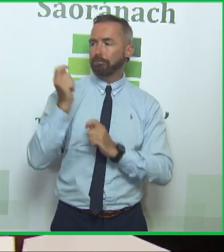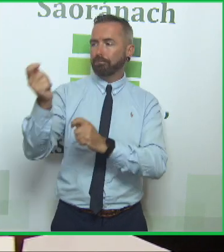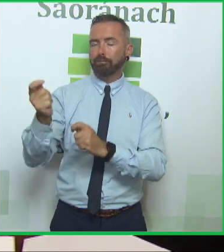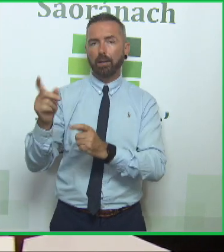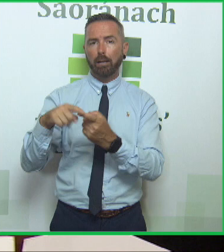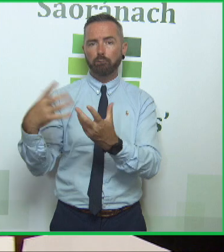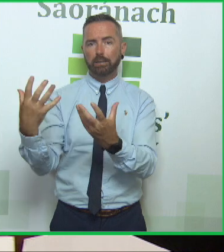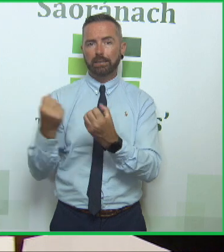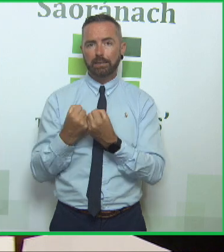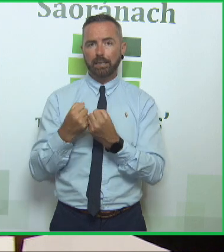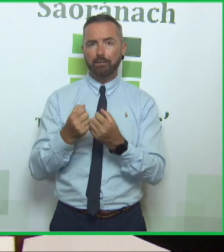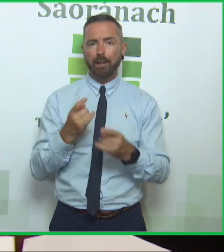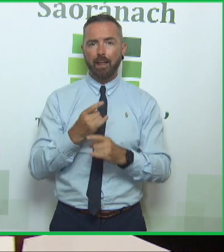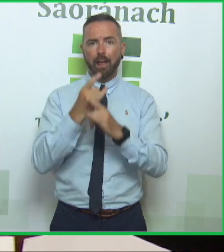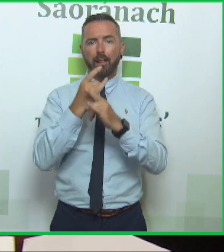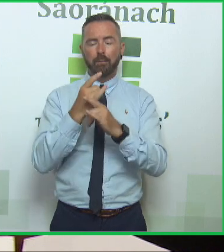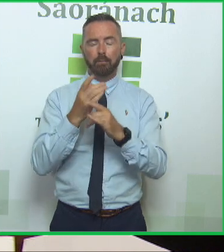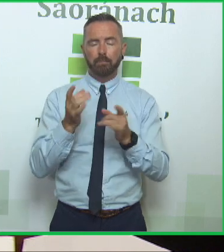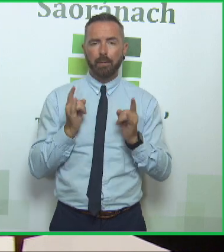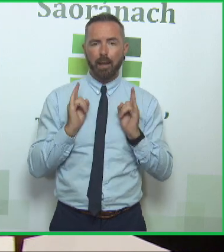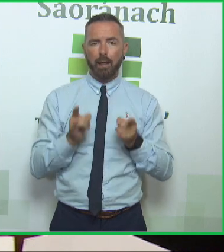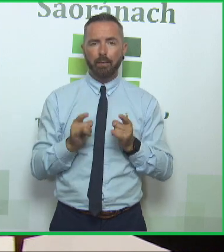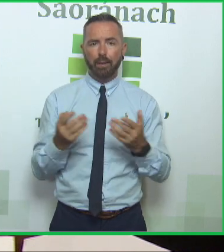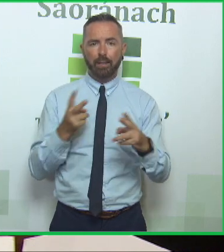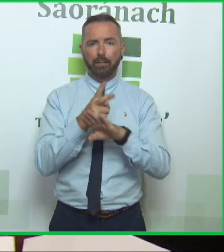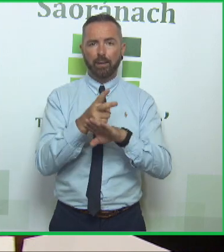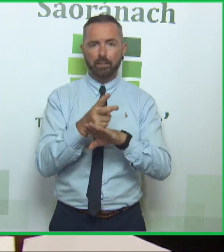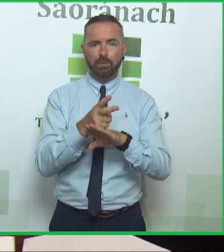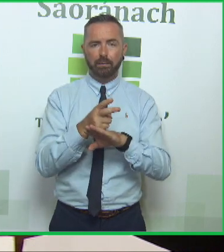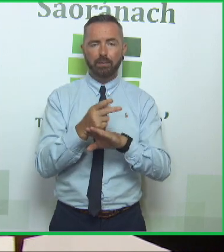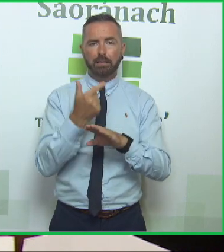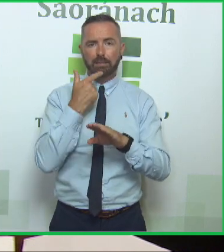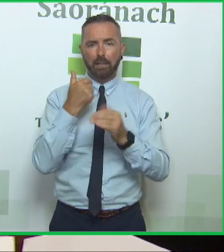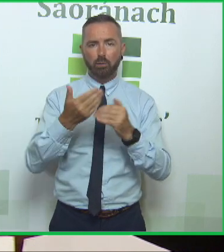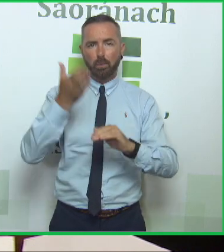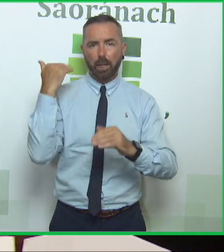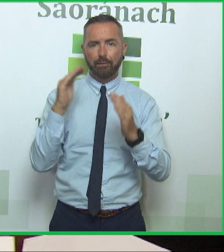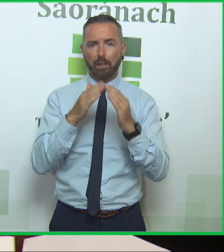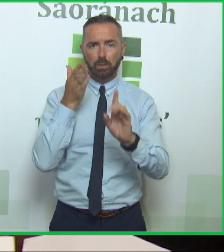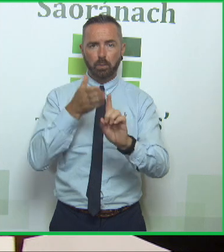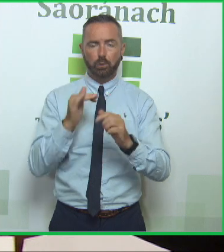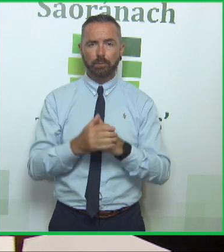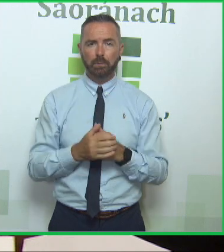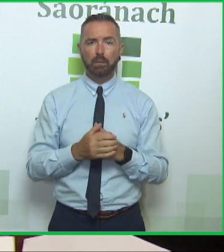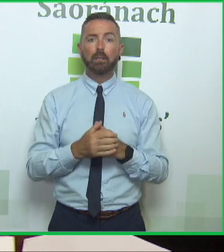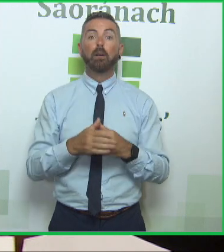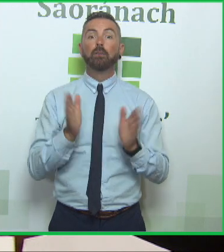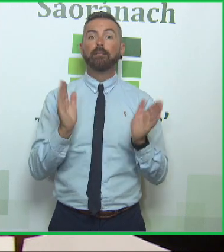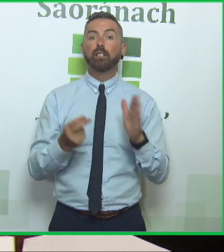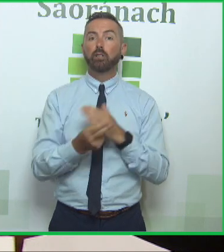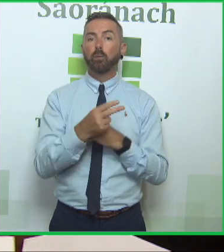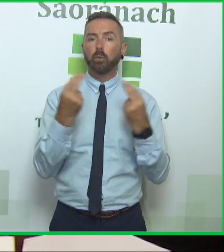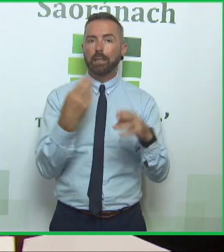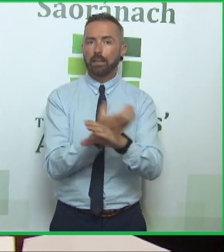receive a tailored health intervention, which is a secondary step to the back-of-house approach that we're currently applying. Finally, to close off, we need to continue